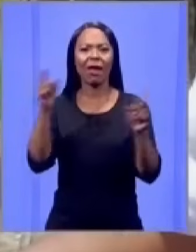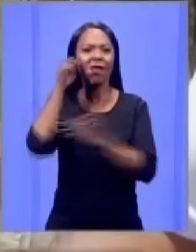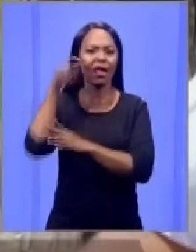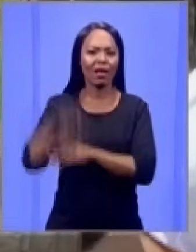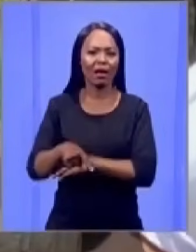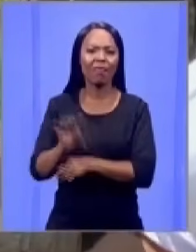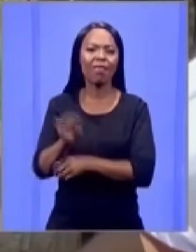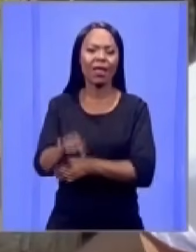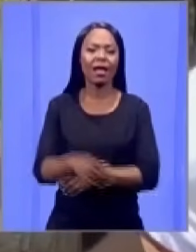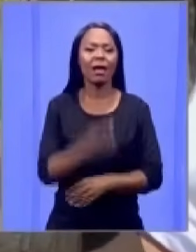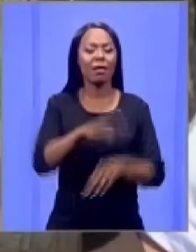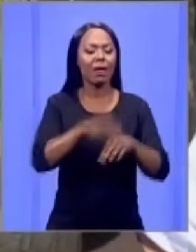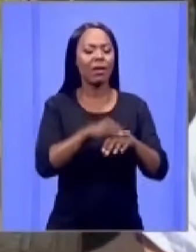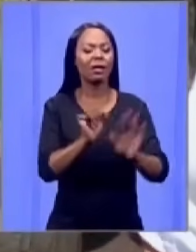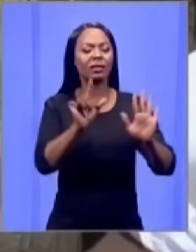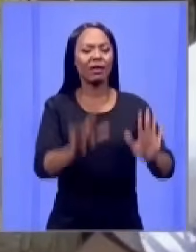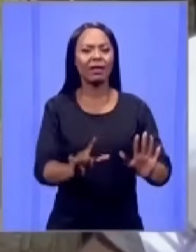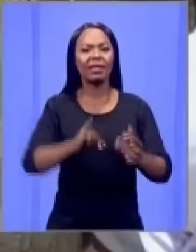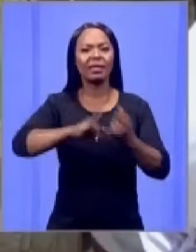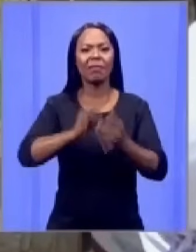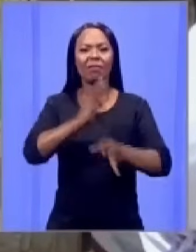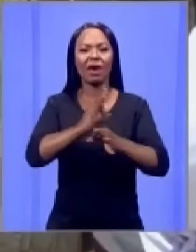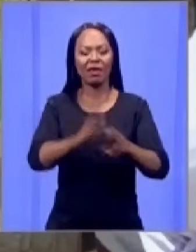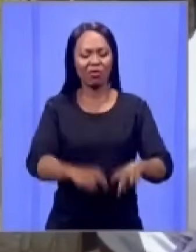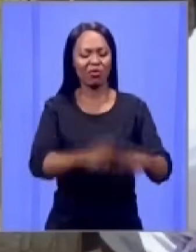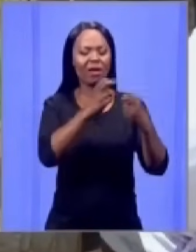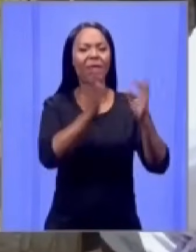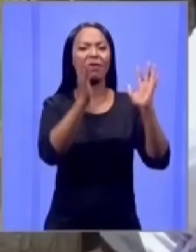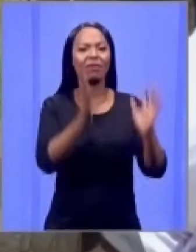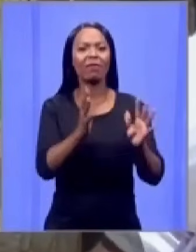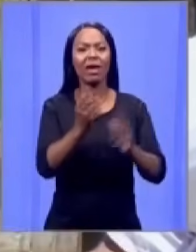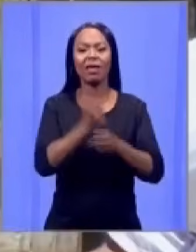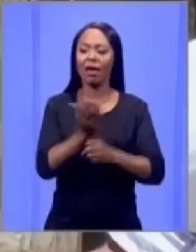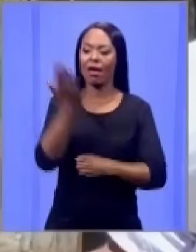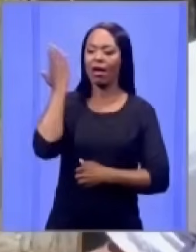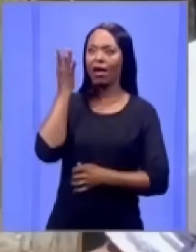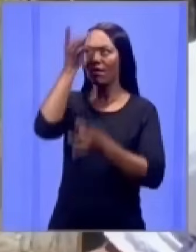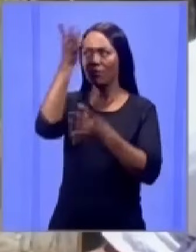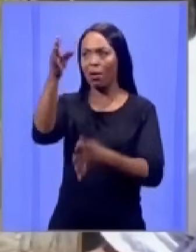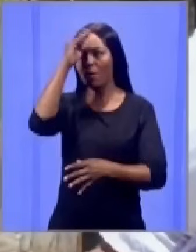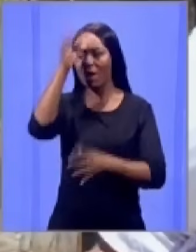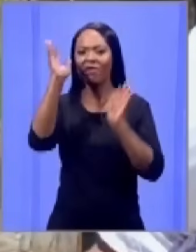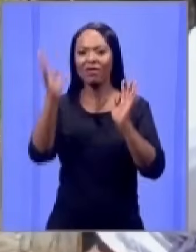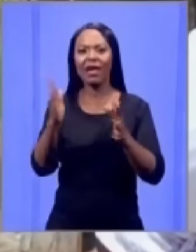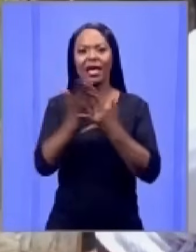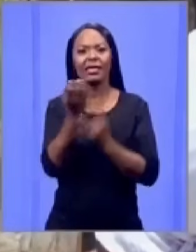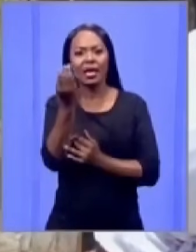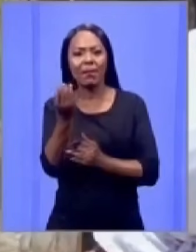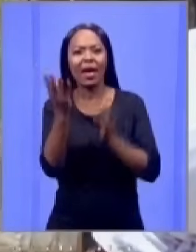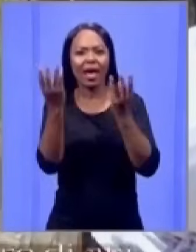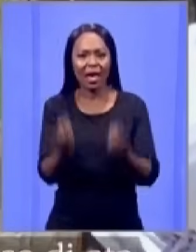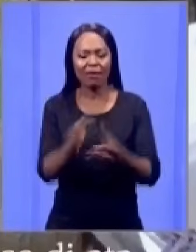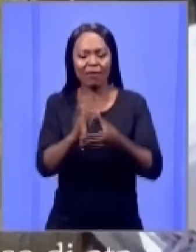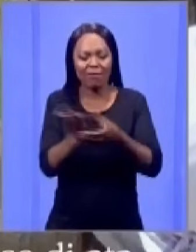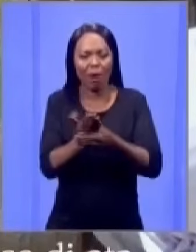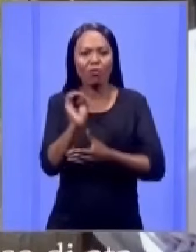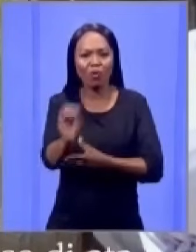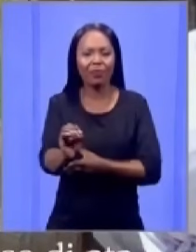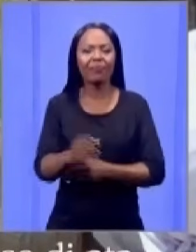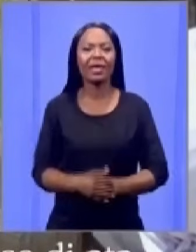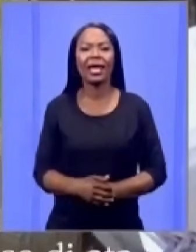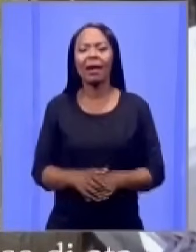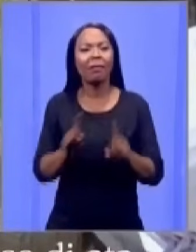ona rapiwa ke stepfather, case ya teng ke ya last year, ina le case number ina le J88, case ya